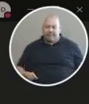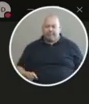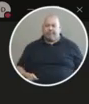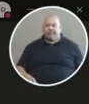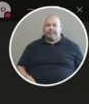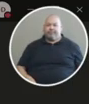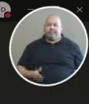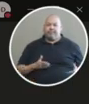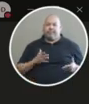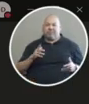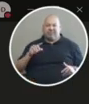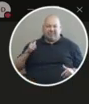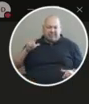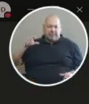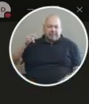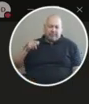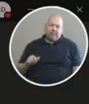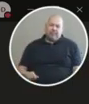Second.